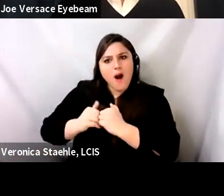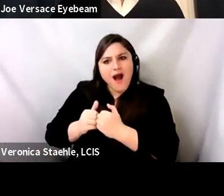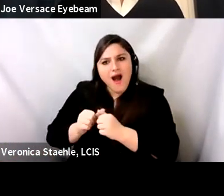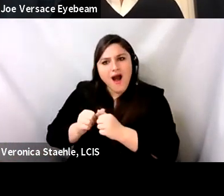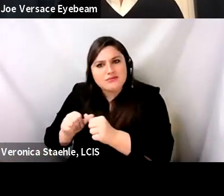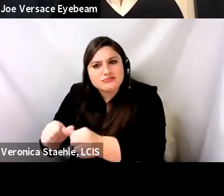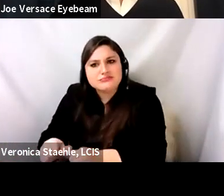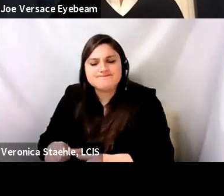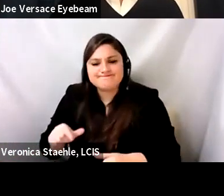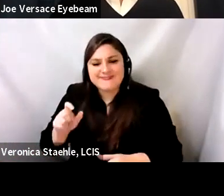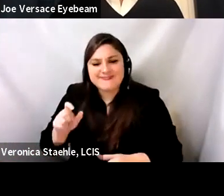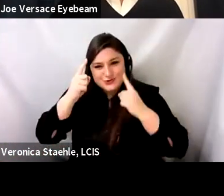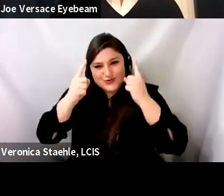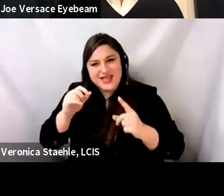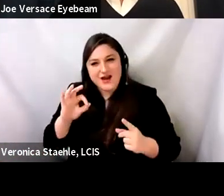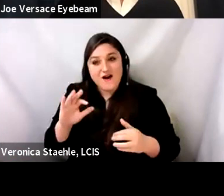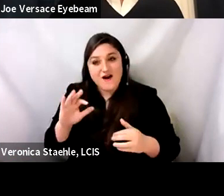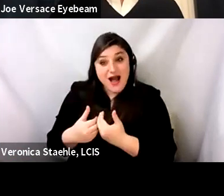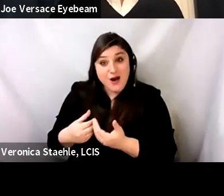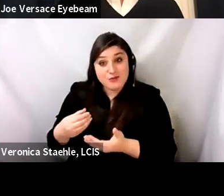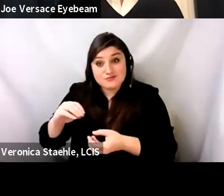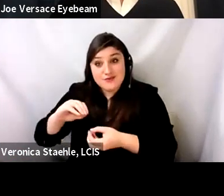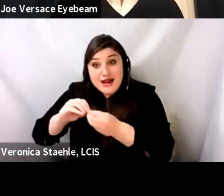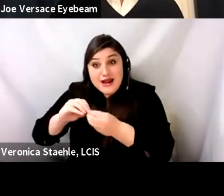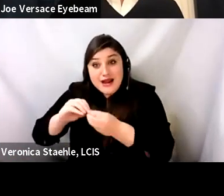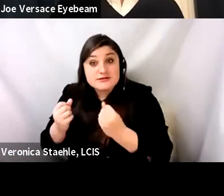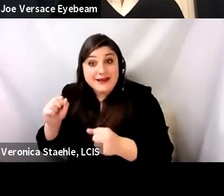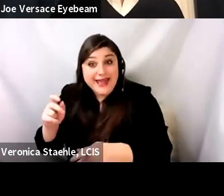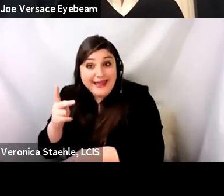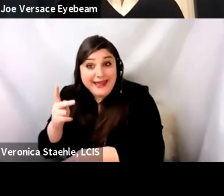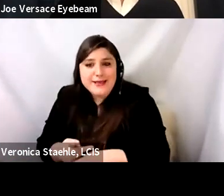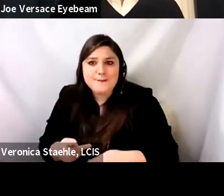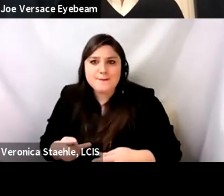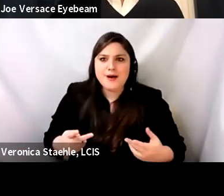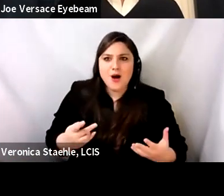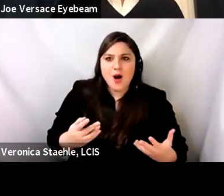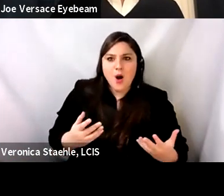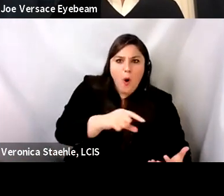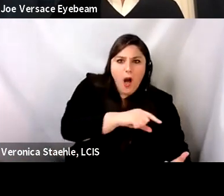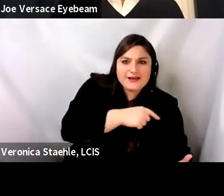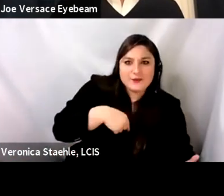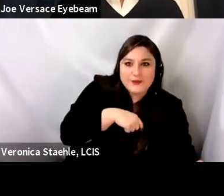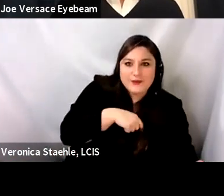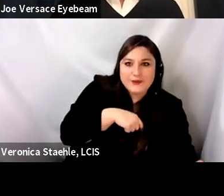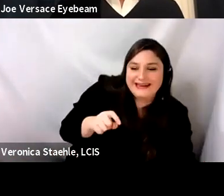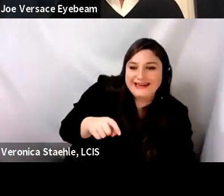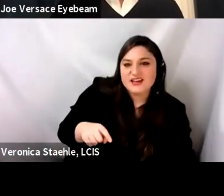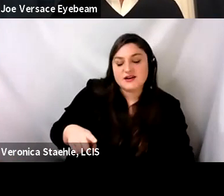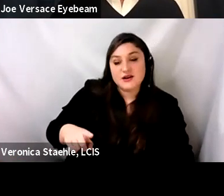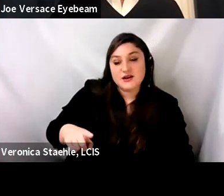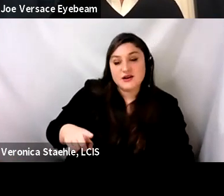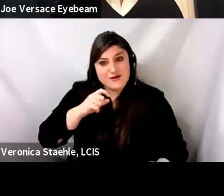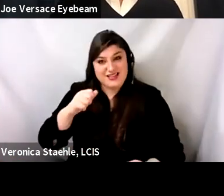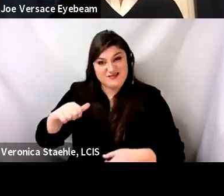qualitatively was very very. It was a very, very necessary exercise because then we were able to sort of game